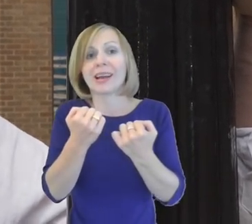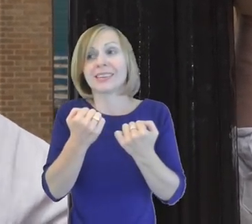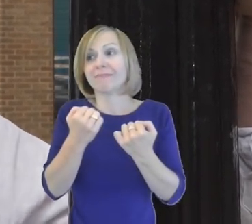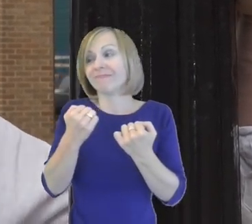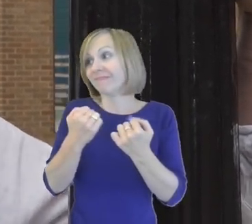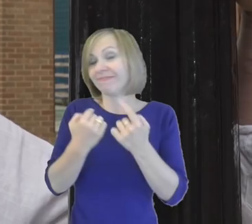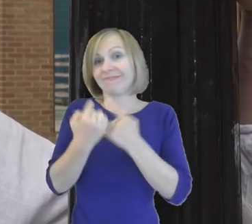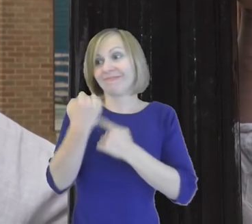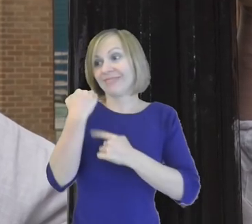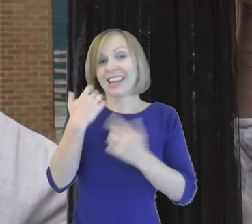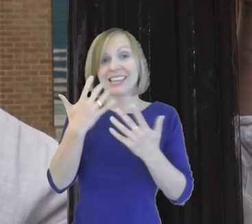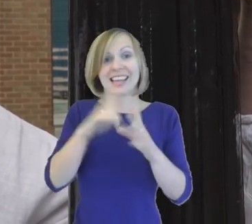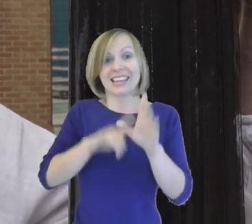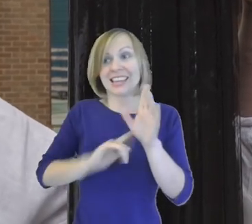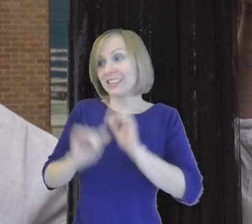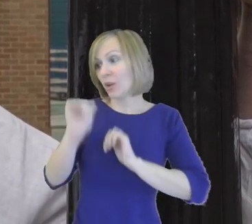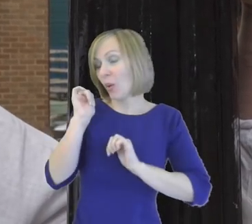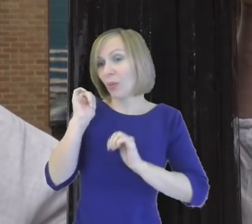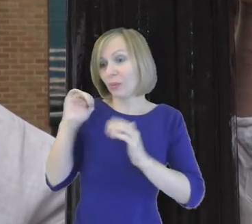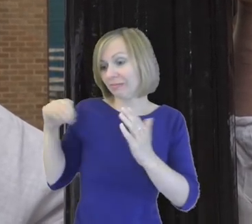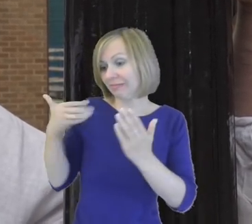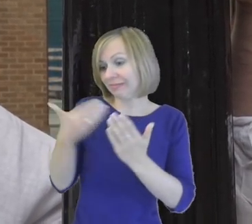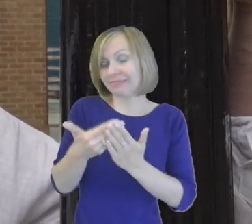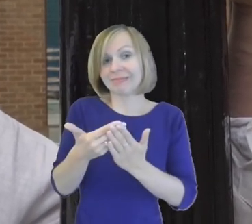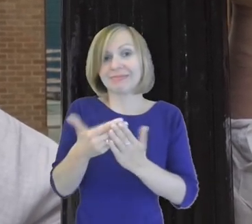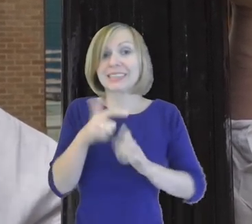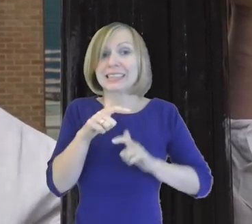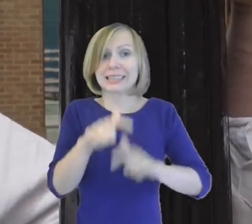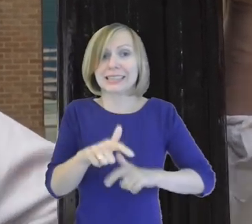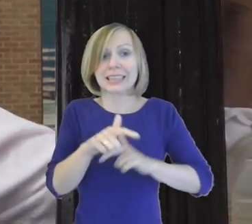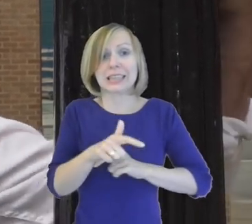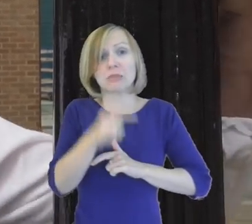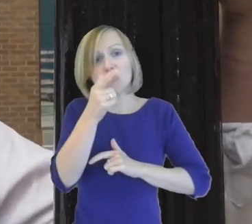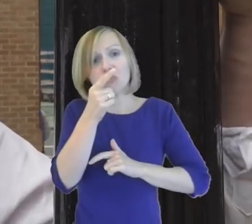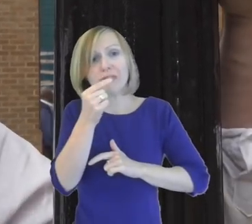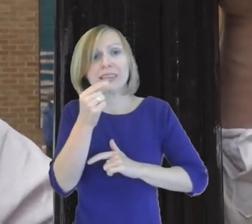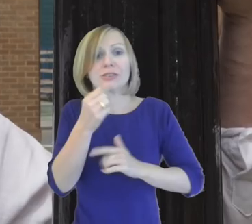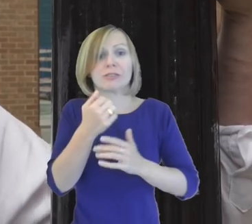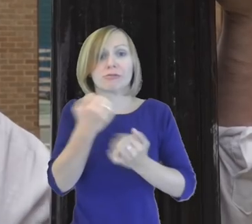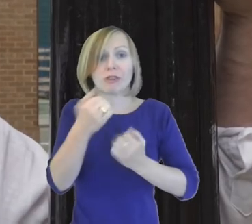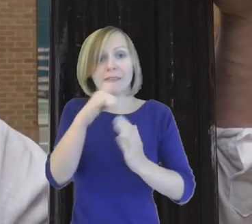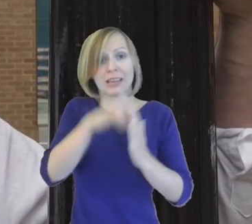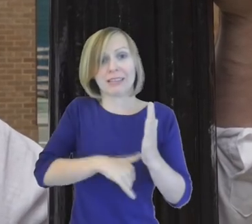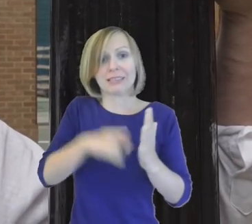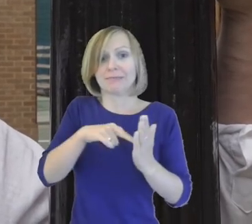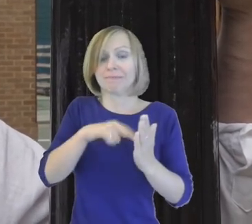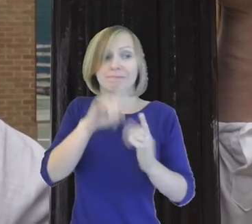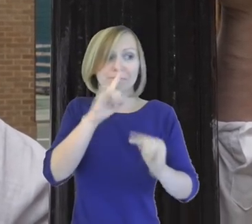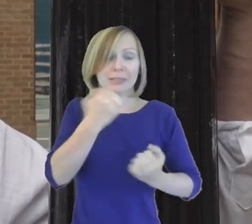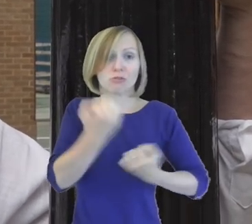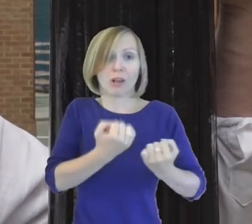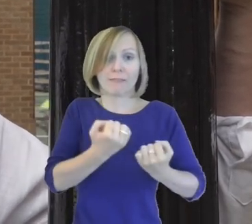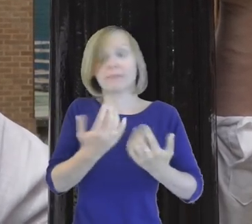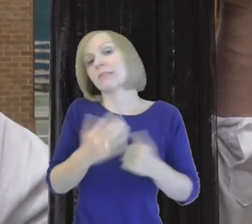I'm languishing still on my provisional driving license. A consequence of not being able to drive, at least currently, is that I